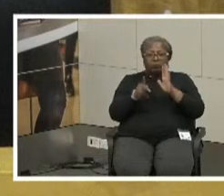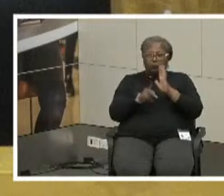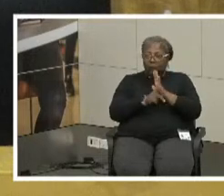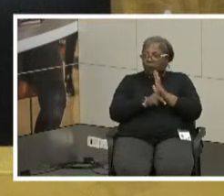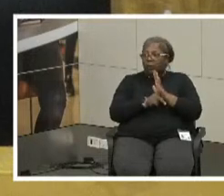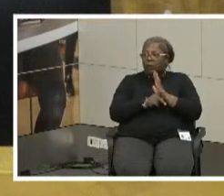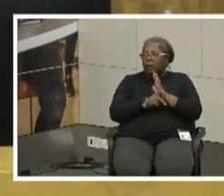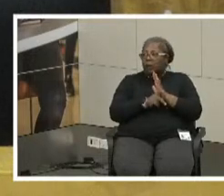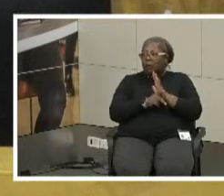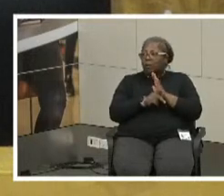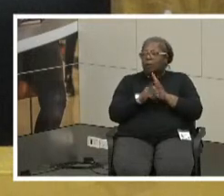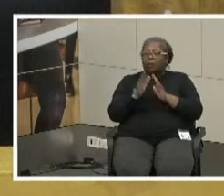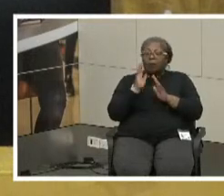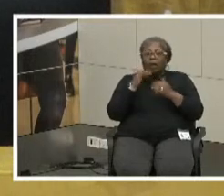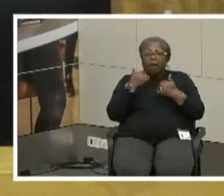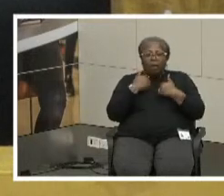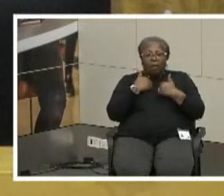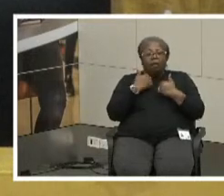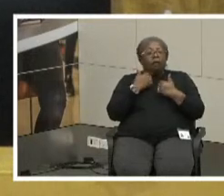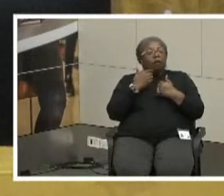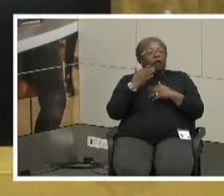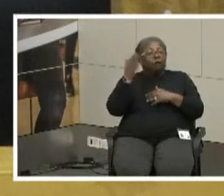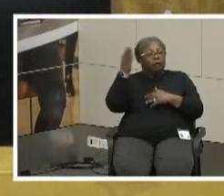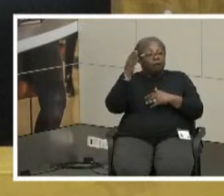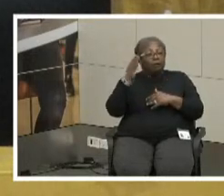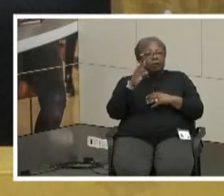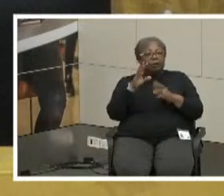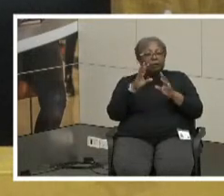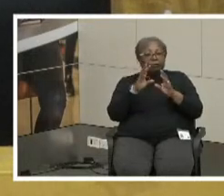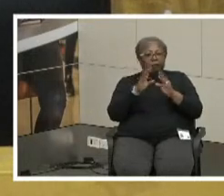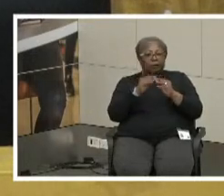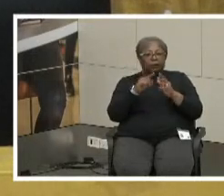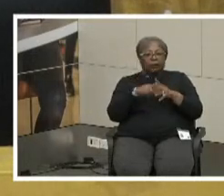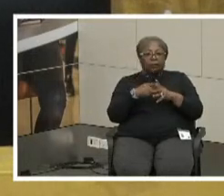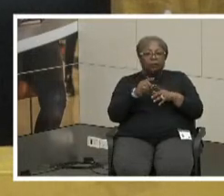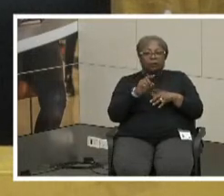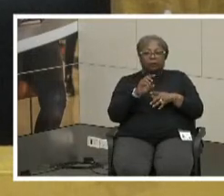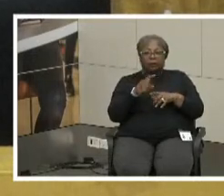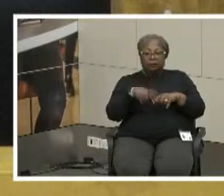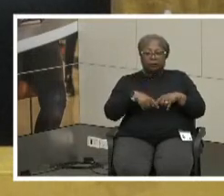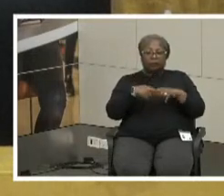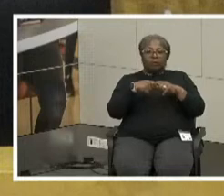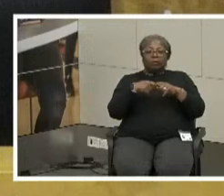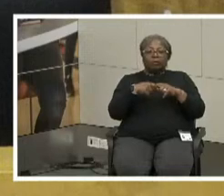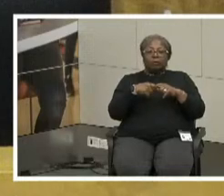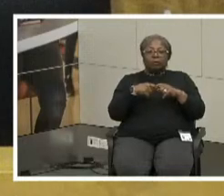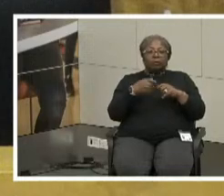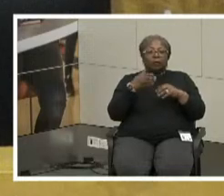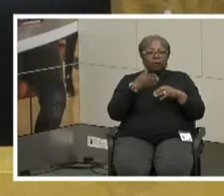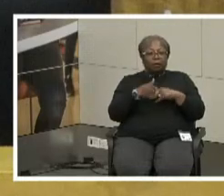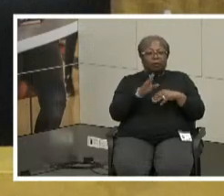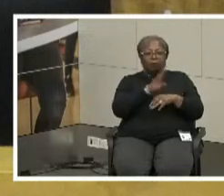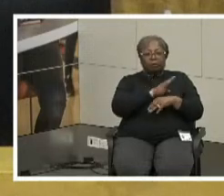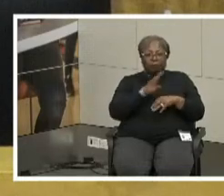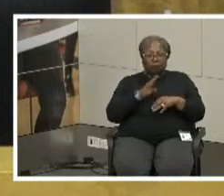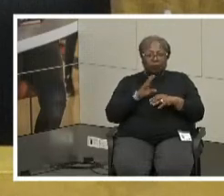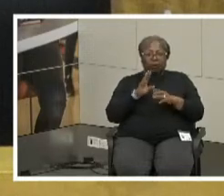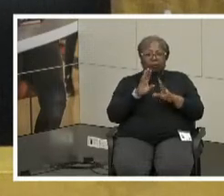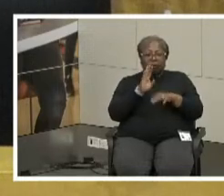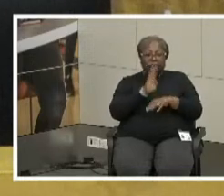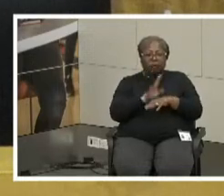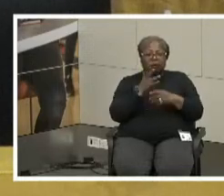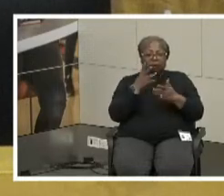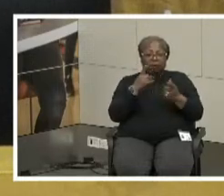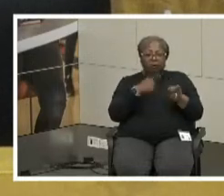local to hold the hearing of the community after 700 p.m. tonight we will hold the hearing of the community after board business has been conducted